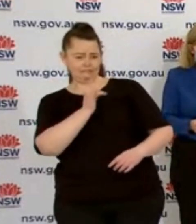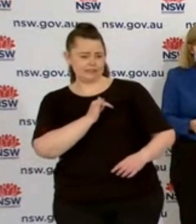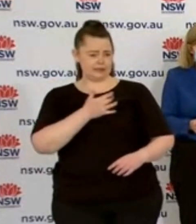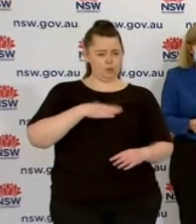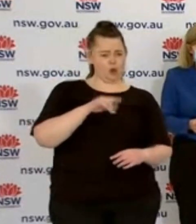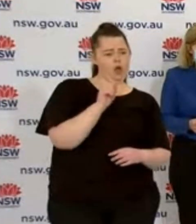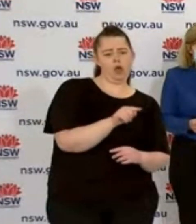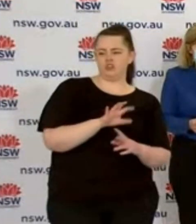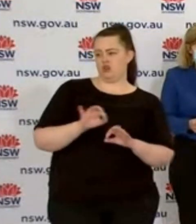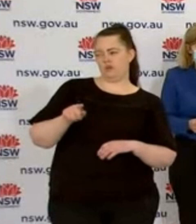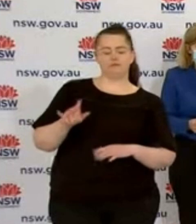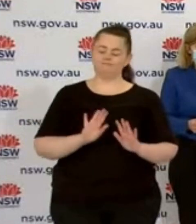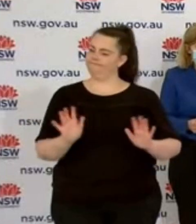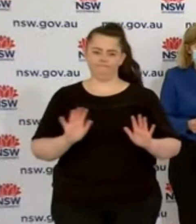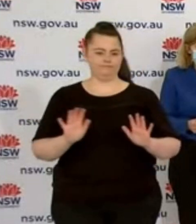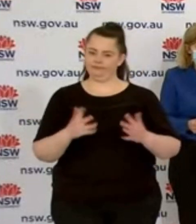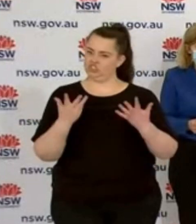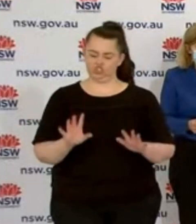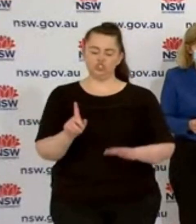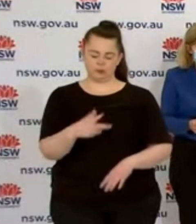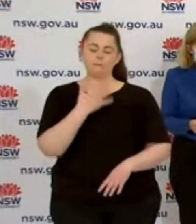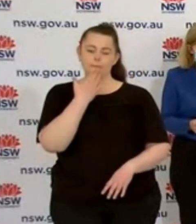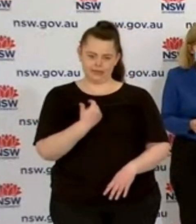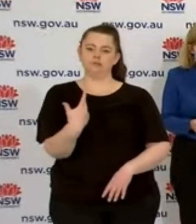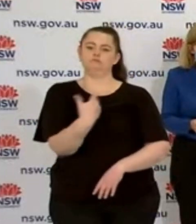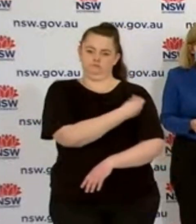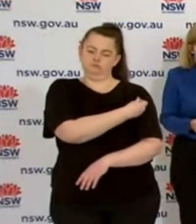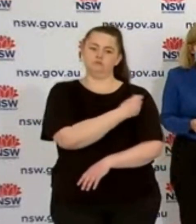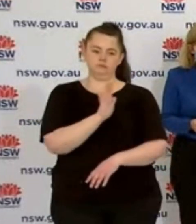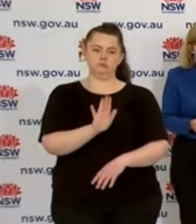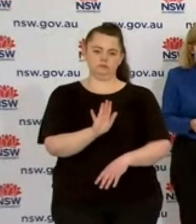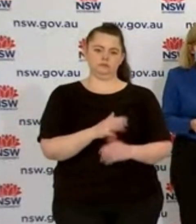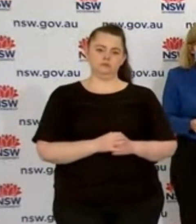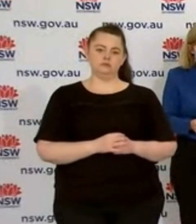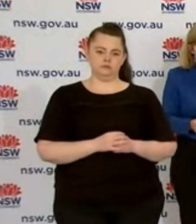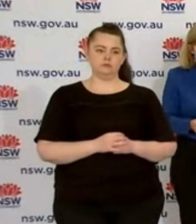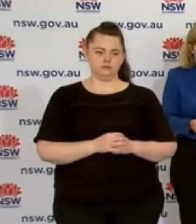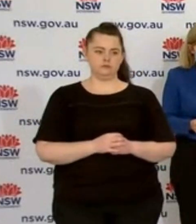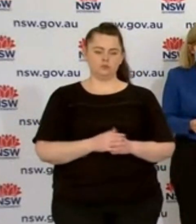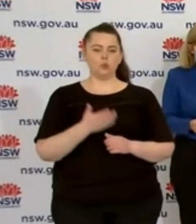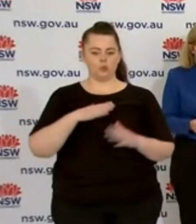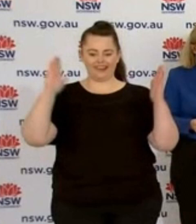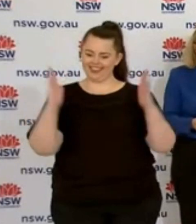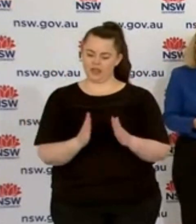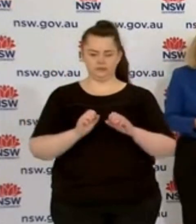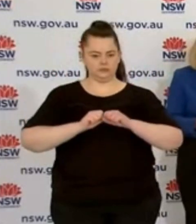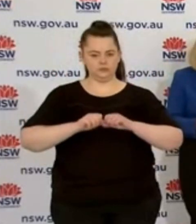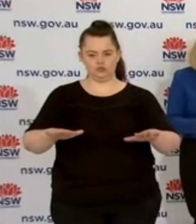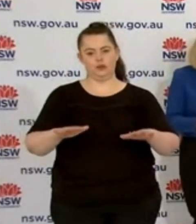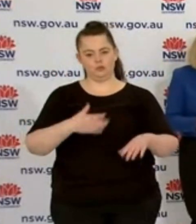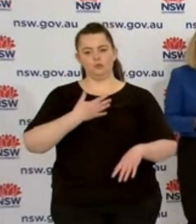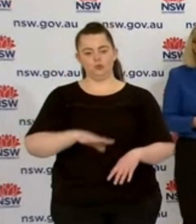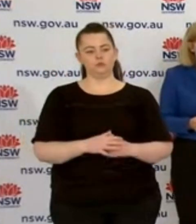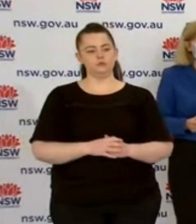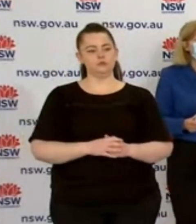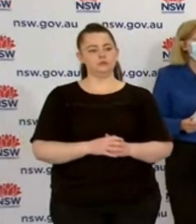targets, the safer our community is and the greater opportunity we have to reduce the spread. Thank you. Now I'll ask Dr Chant to give her update. The